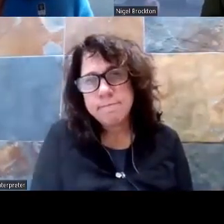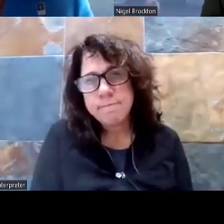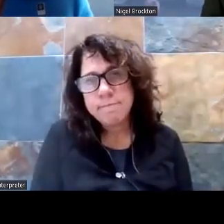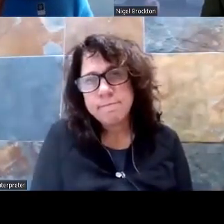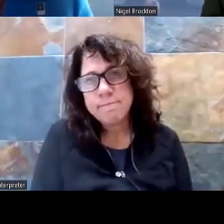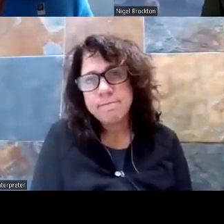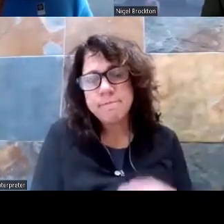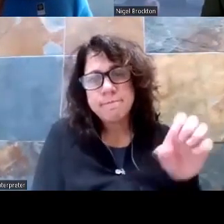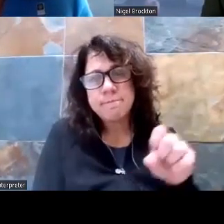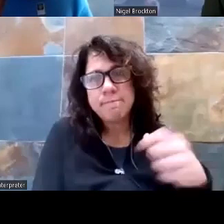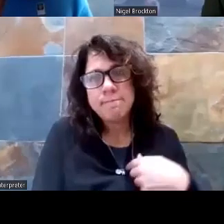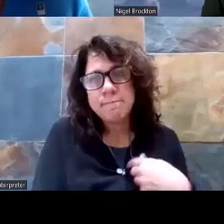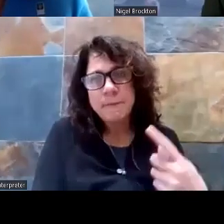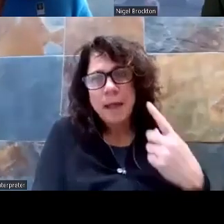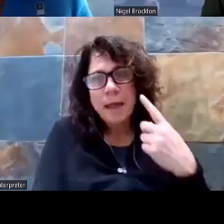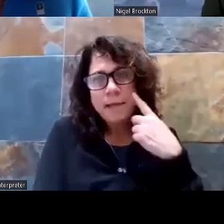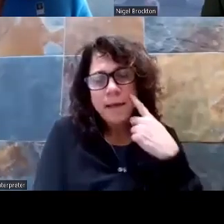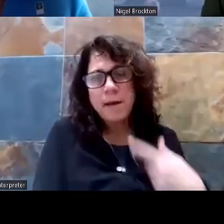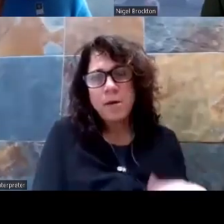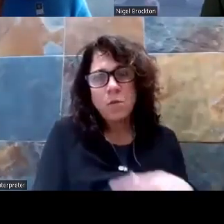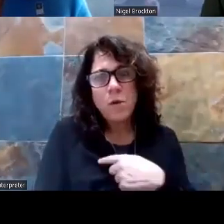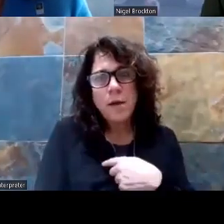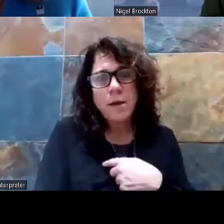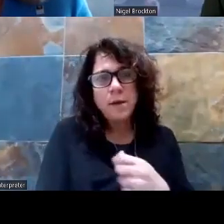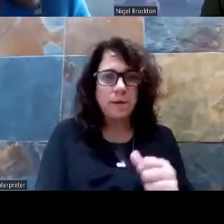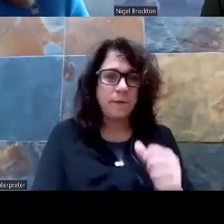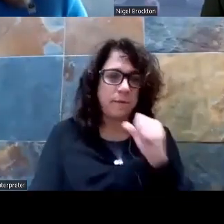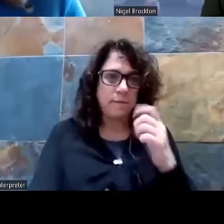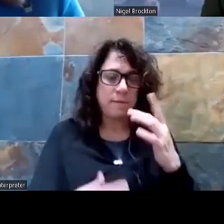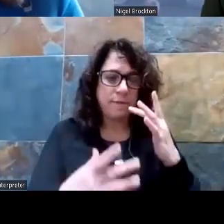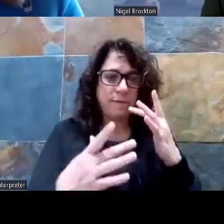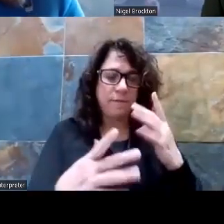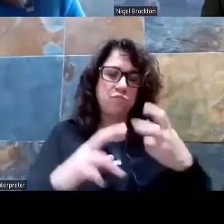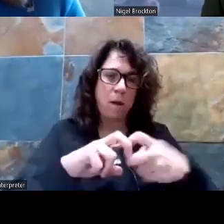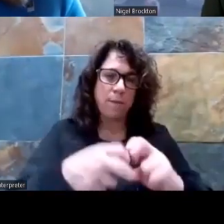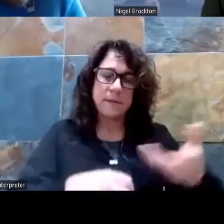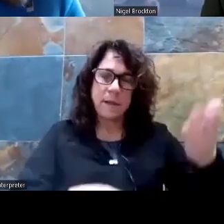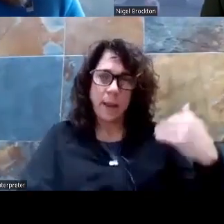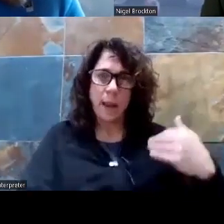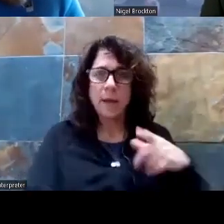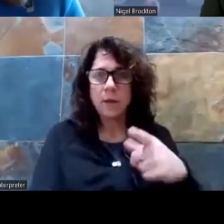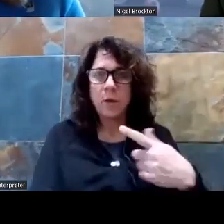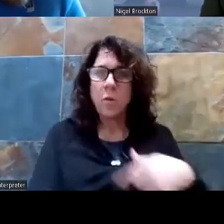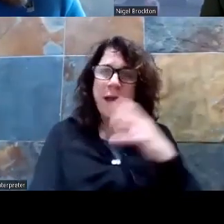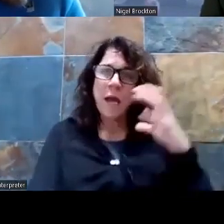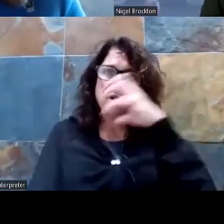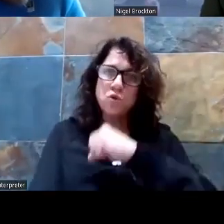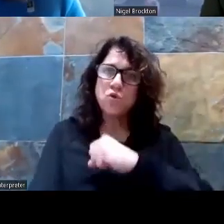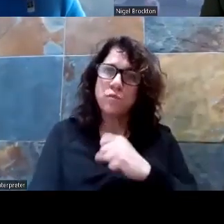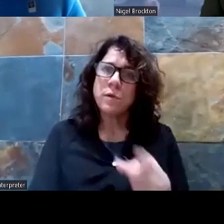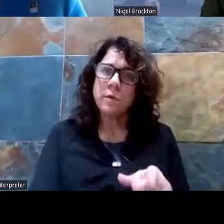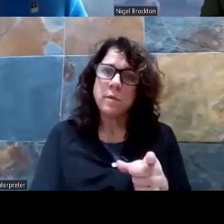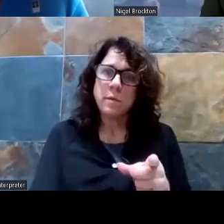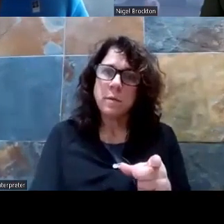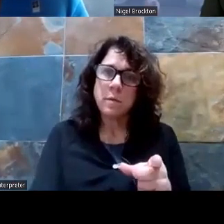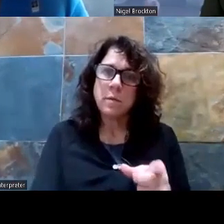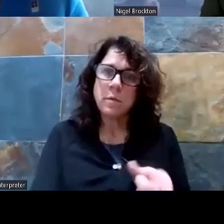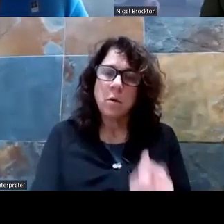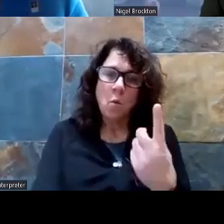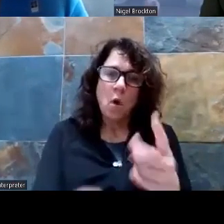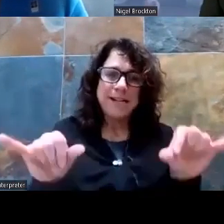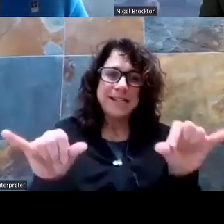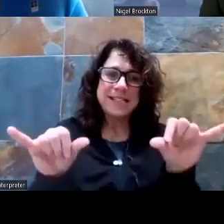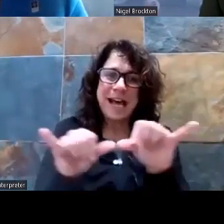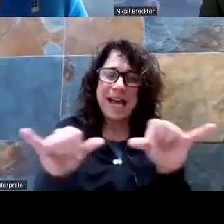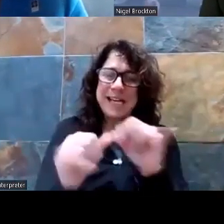Yes, I think where we have fallen short in the past is that we've kind of assumed that there's a